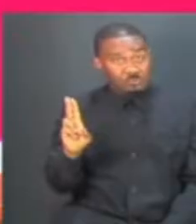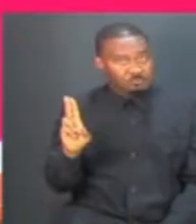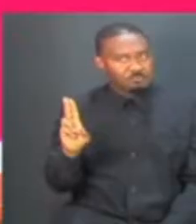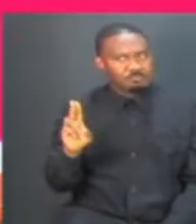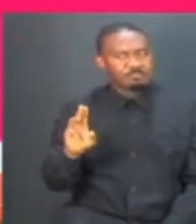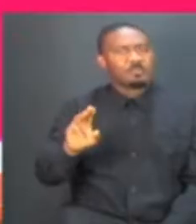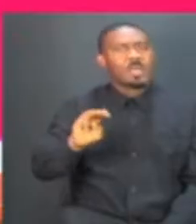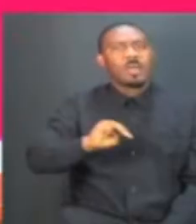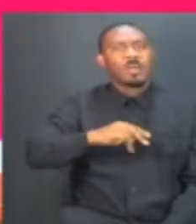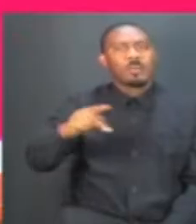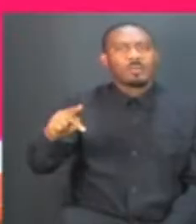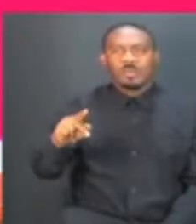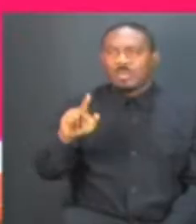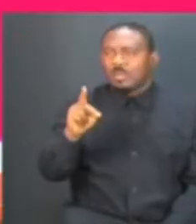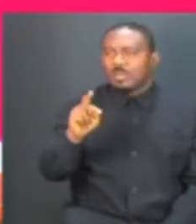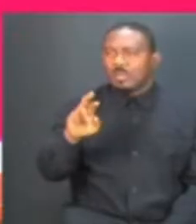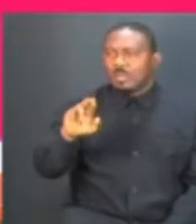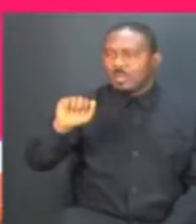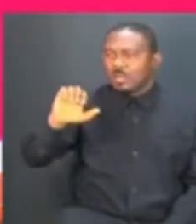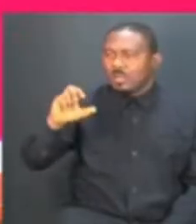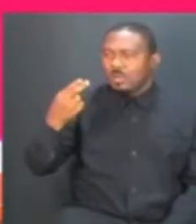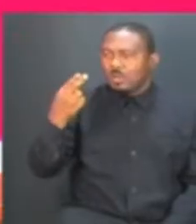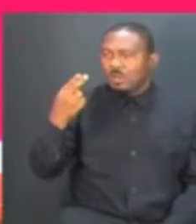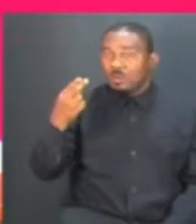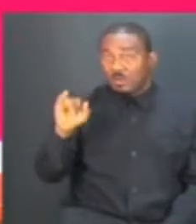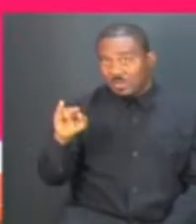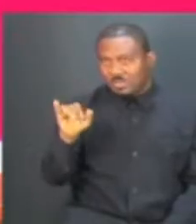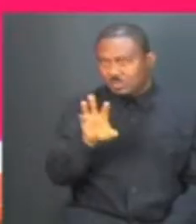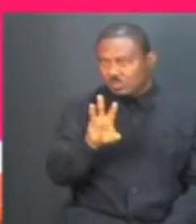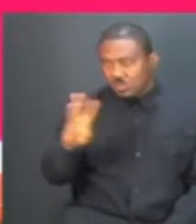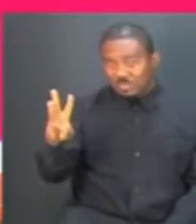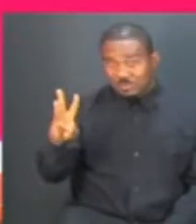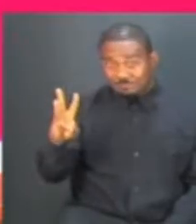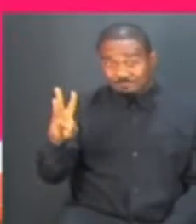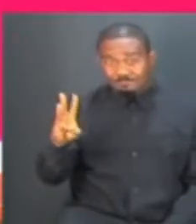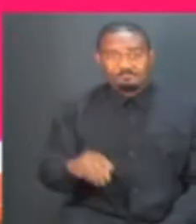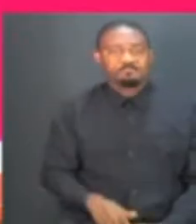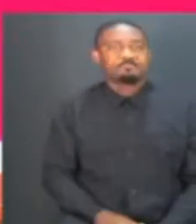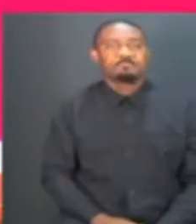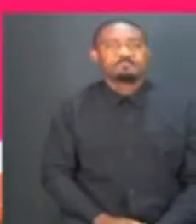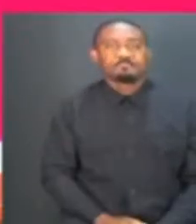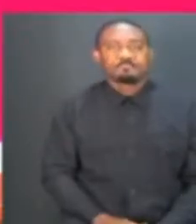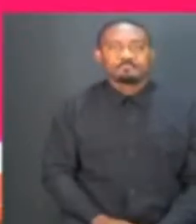on Volta Lake disaster. Honorable Member, you have the floor.